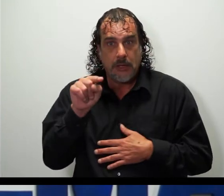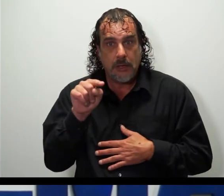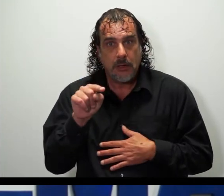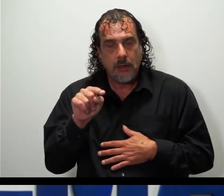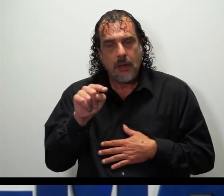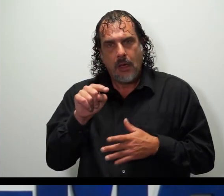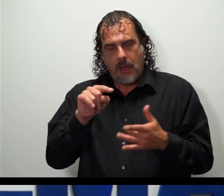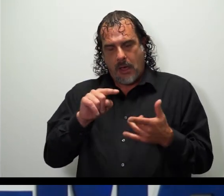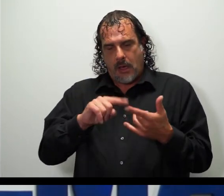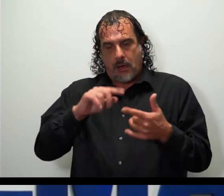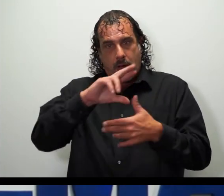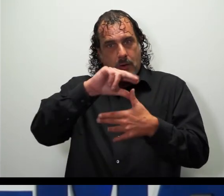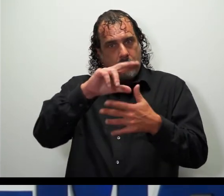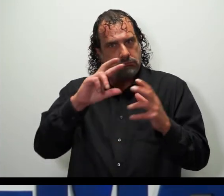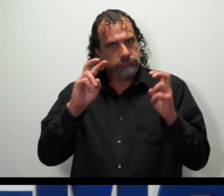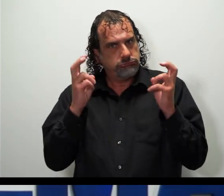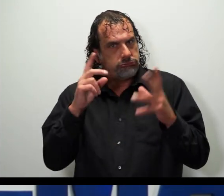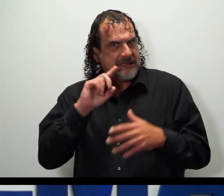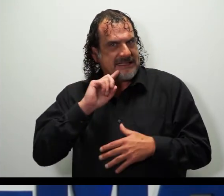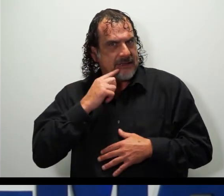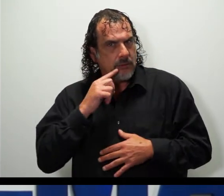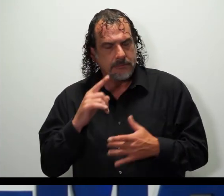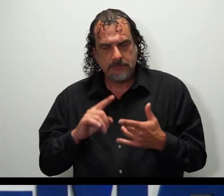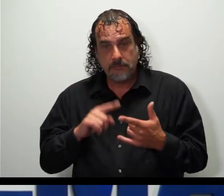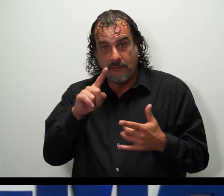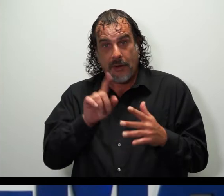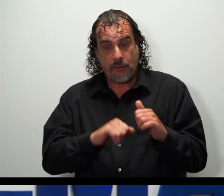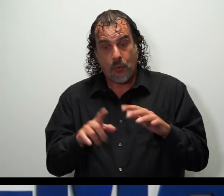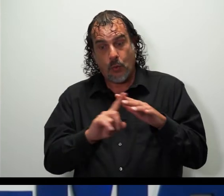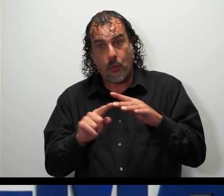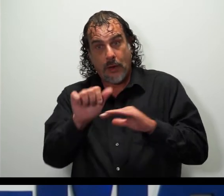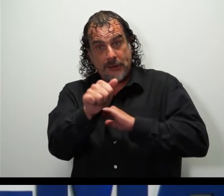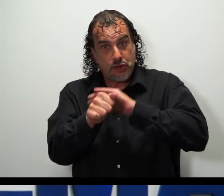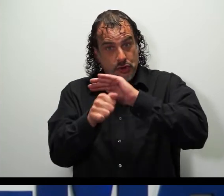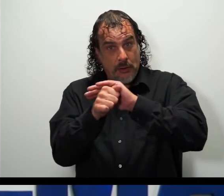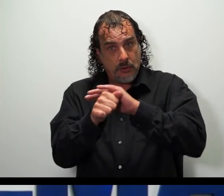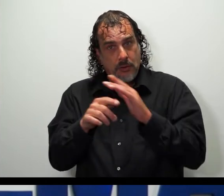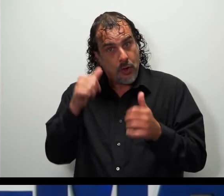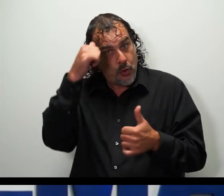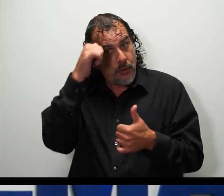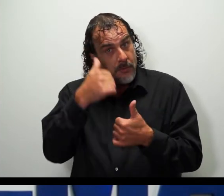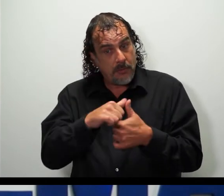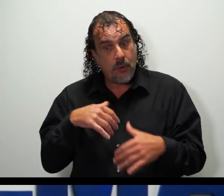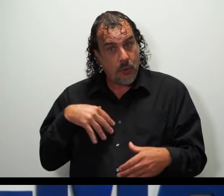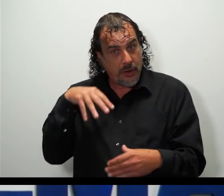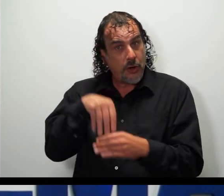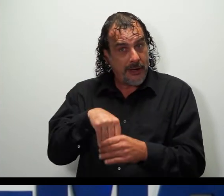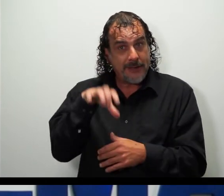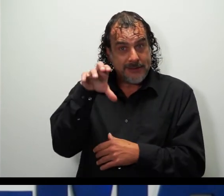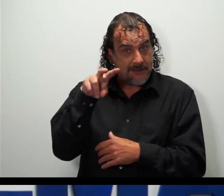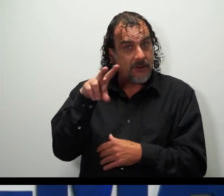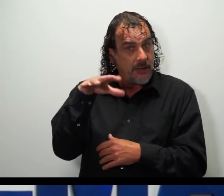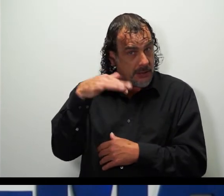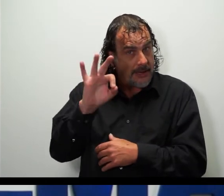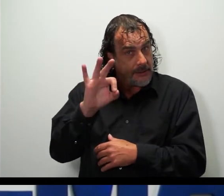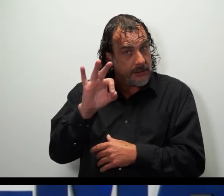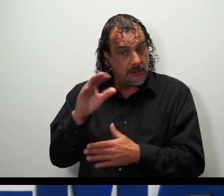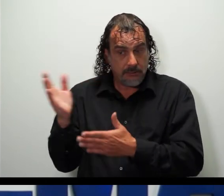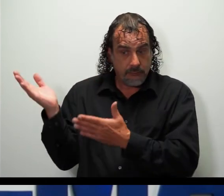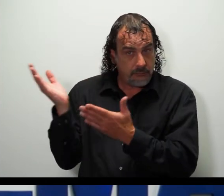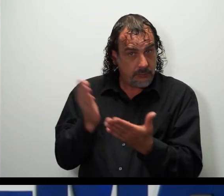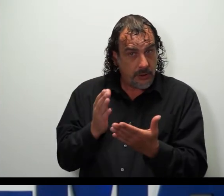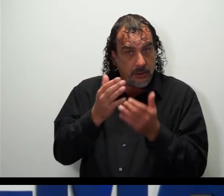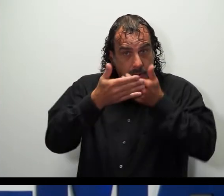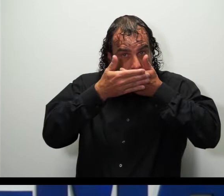thing that I would add, those of you that might have to go into a shelter, just remember we're still very much into this COVID environment. So if you